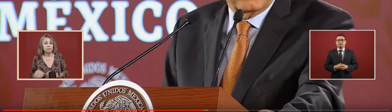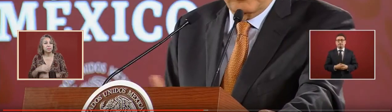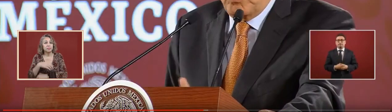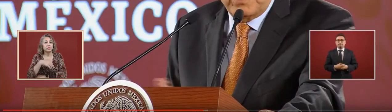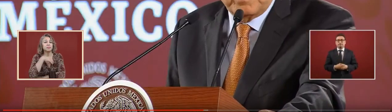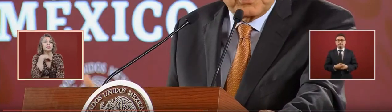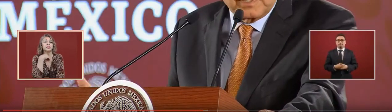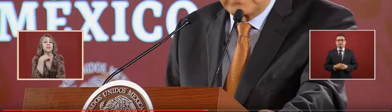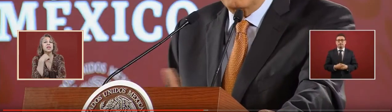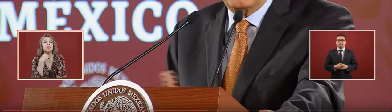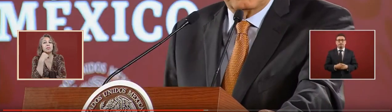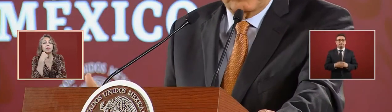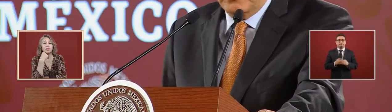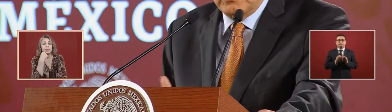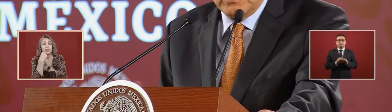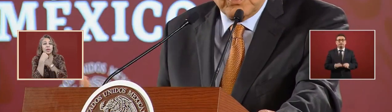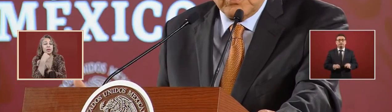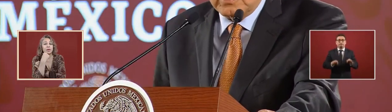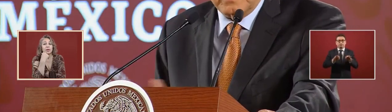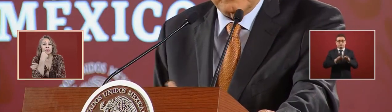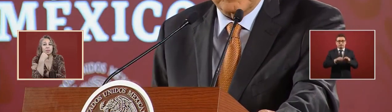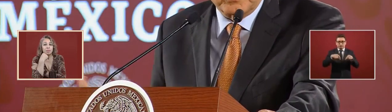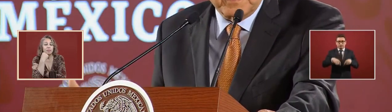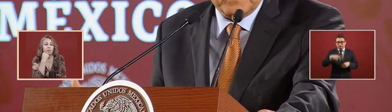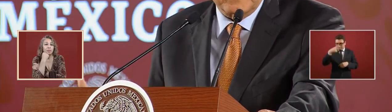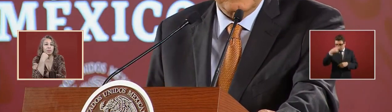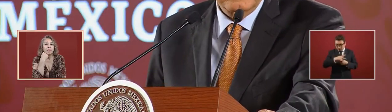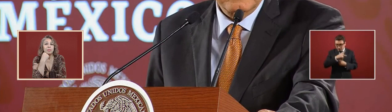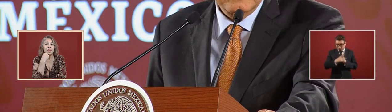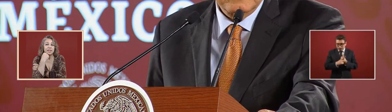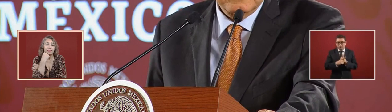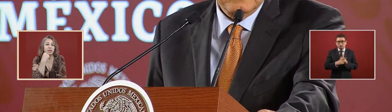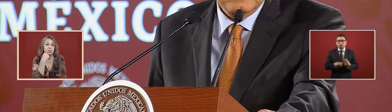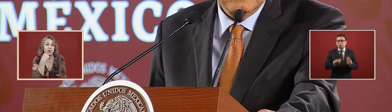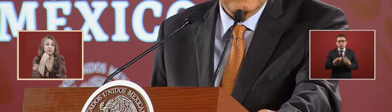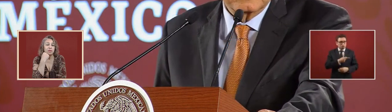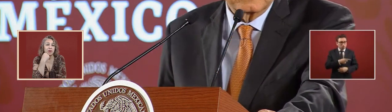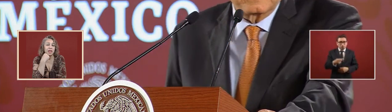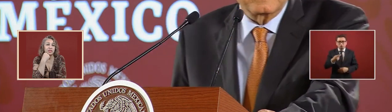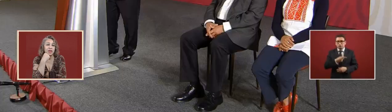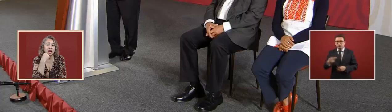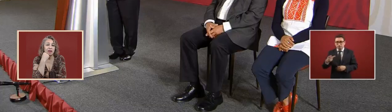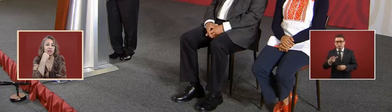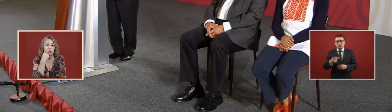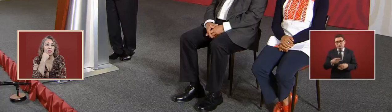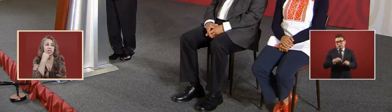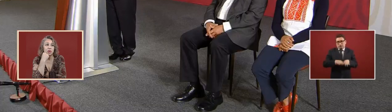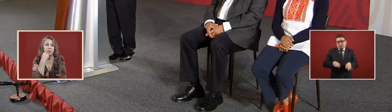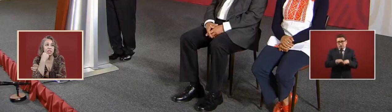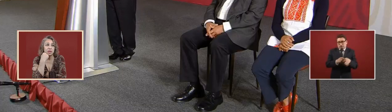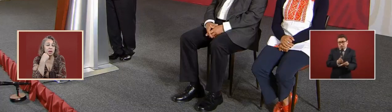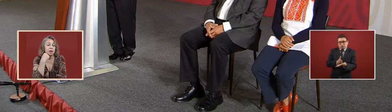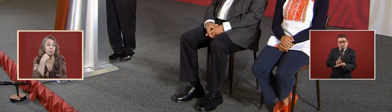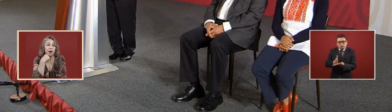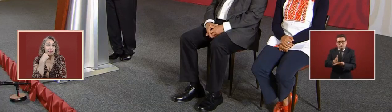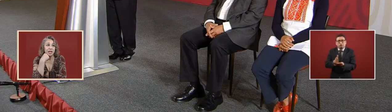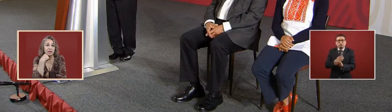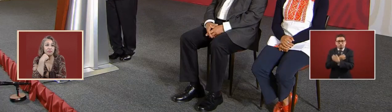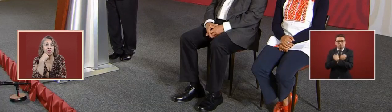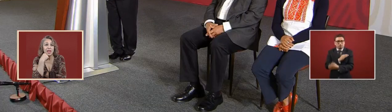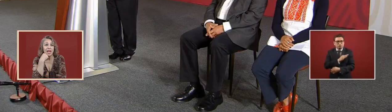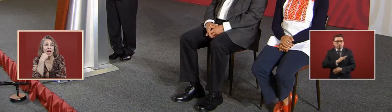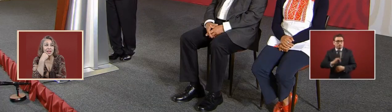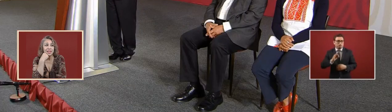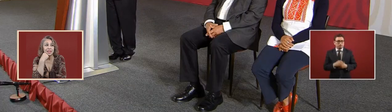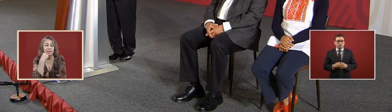Pero es muy importante un país como el nuestro con tanta pobreza. But it's very important for a country like ours with so much poverty